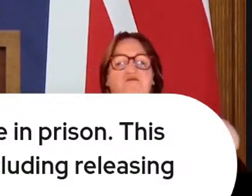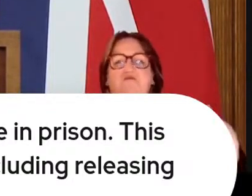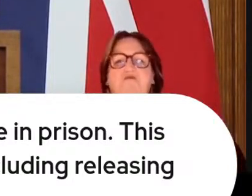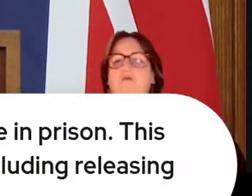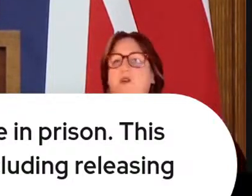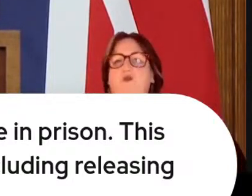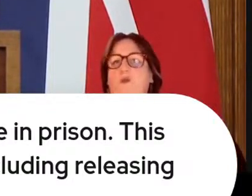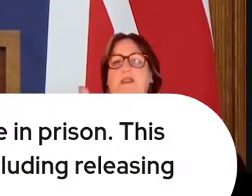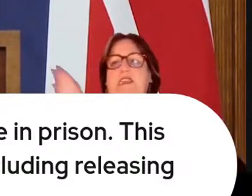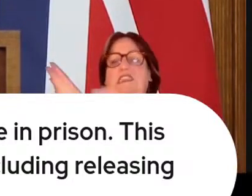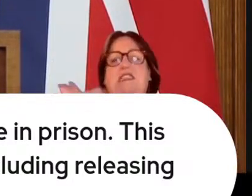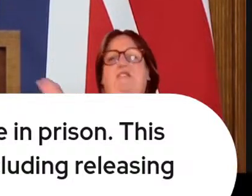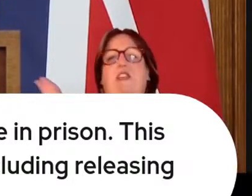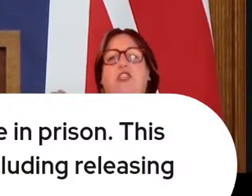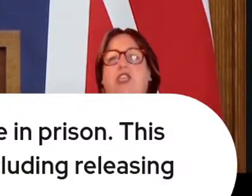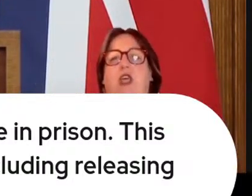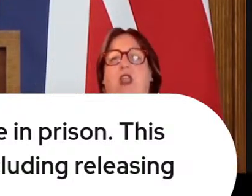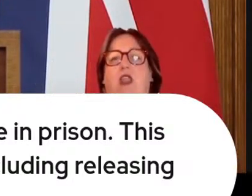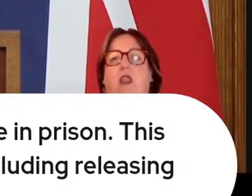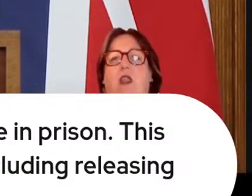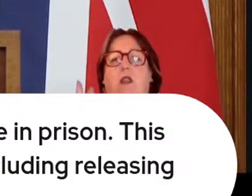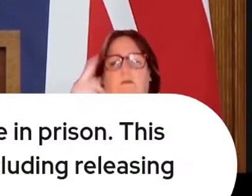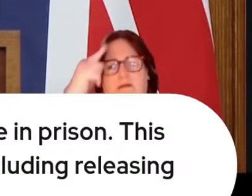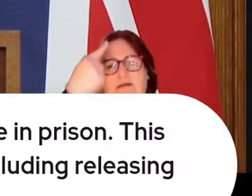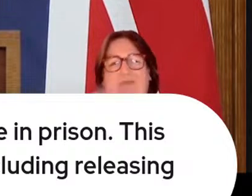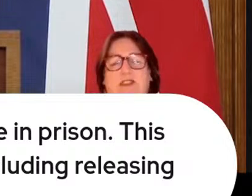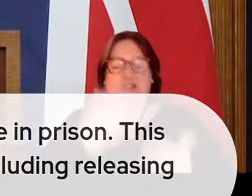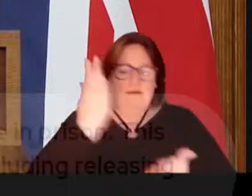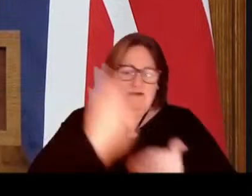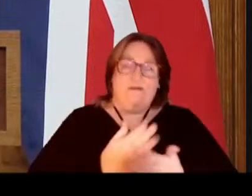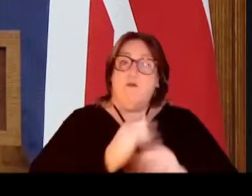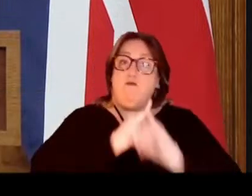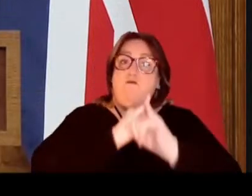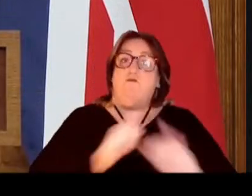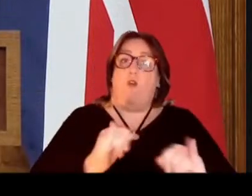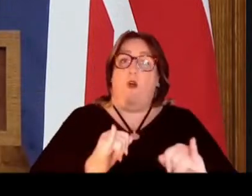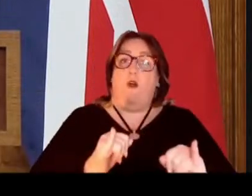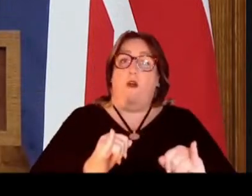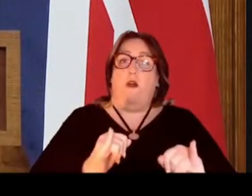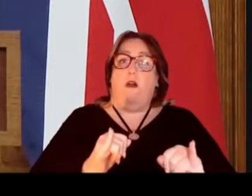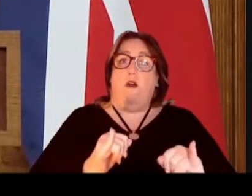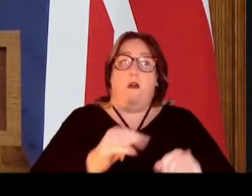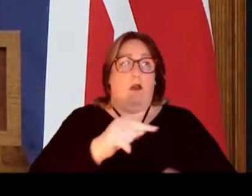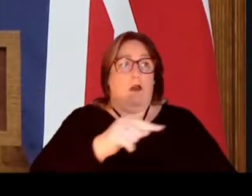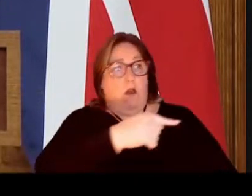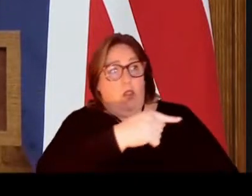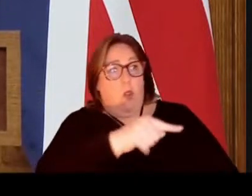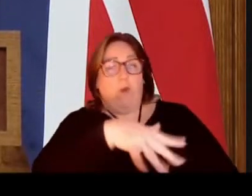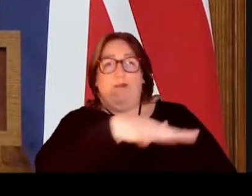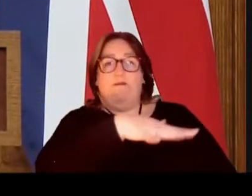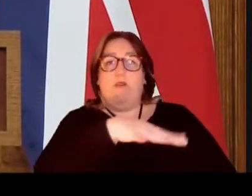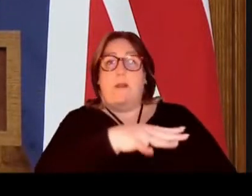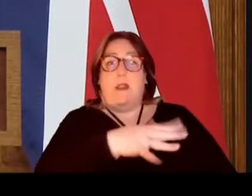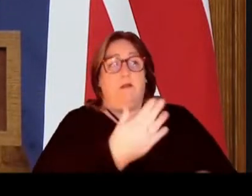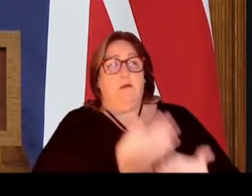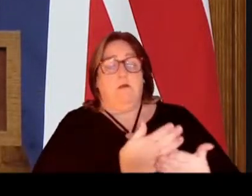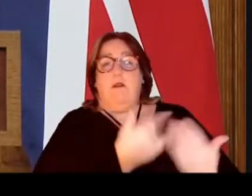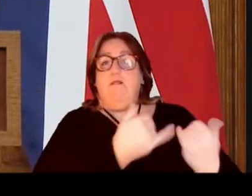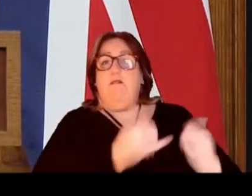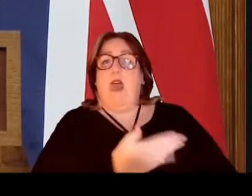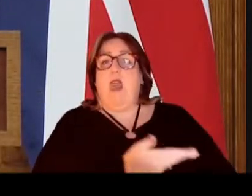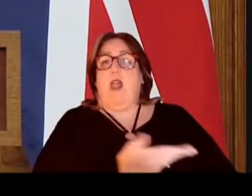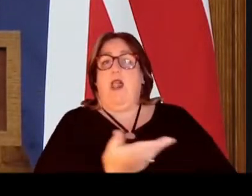judgment that was clearly wrong and which failed those families. And I acknowledge that